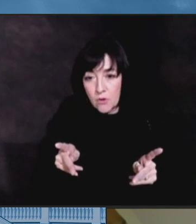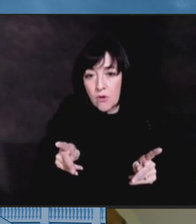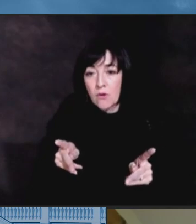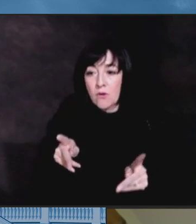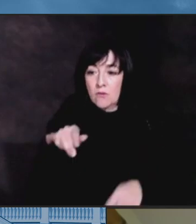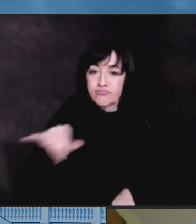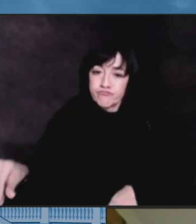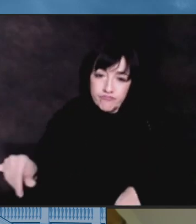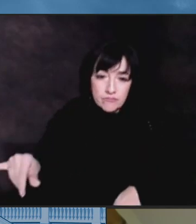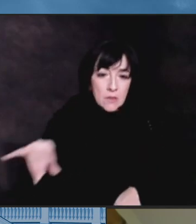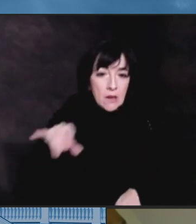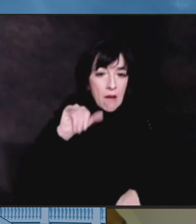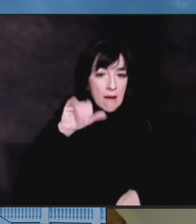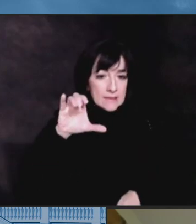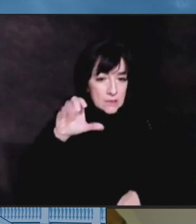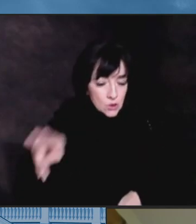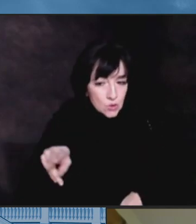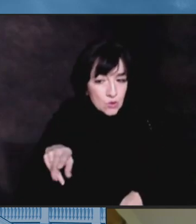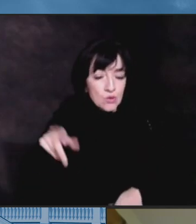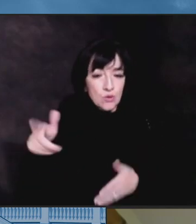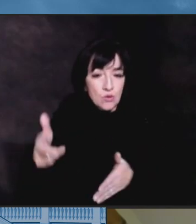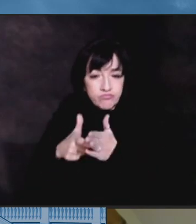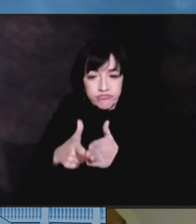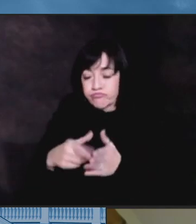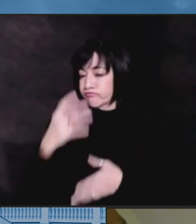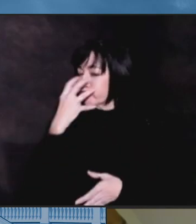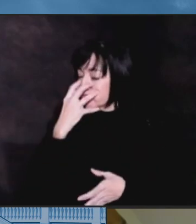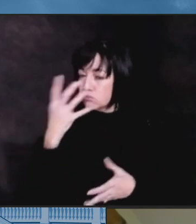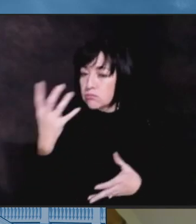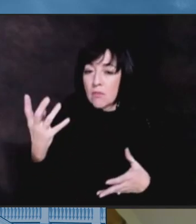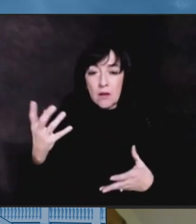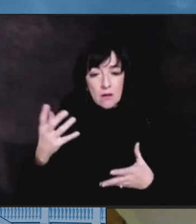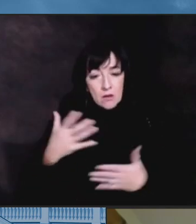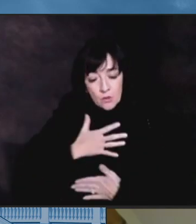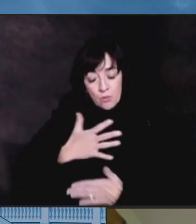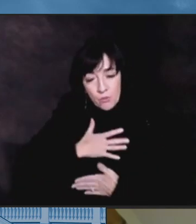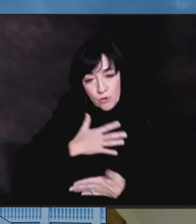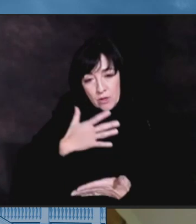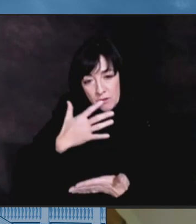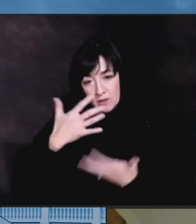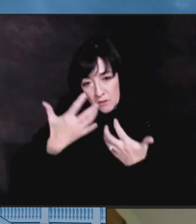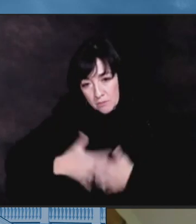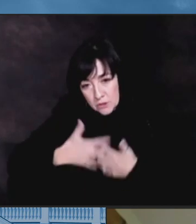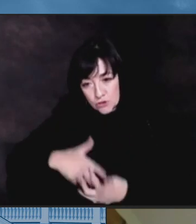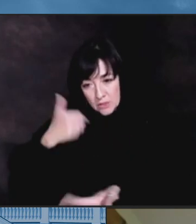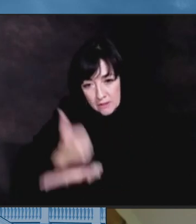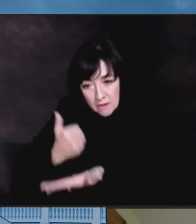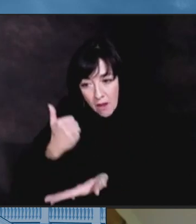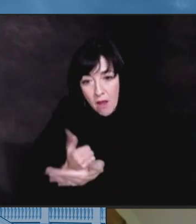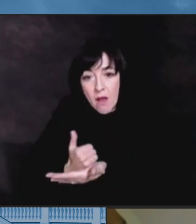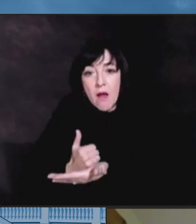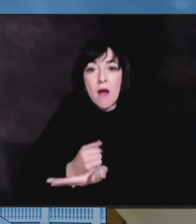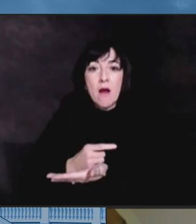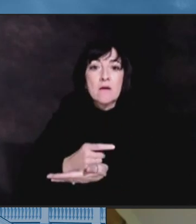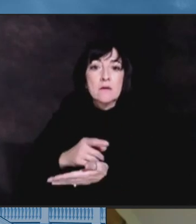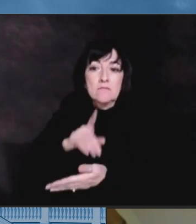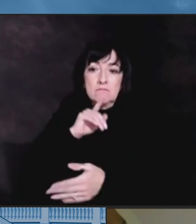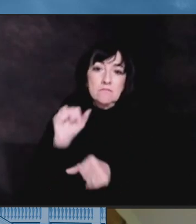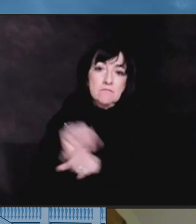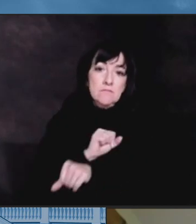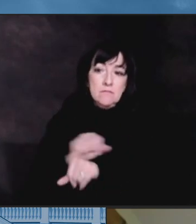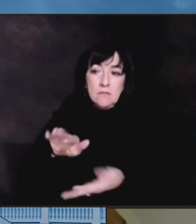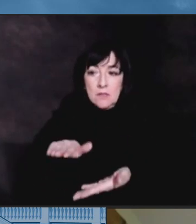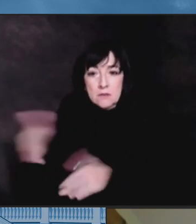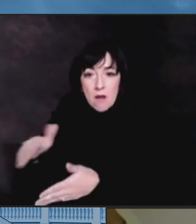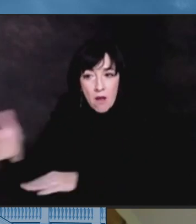are requiring a ventilator, and who are passing away. Nonetheless, we still